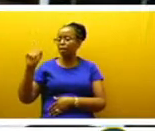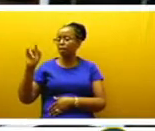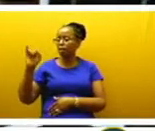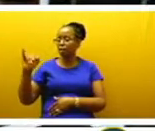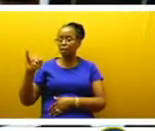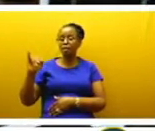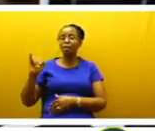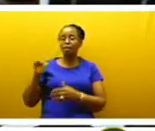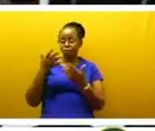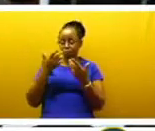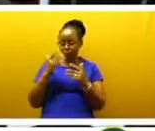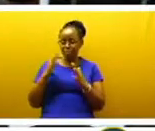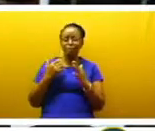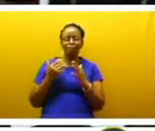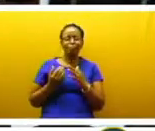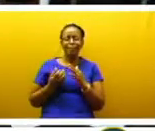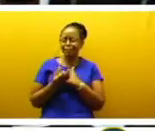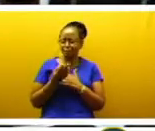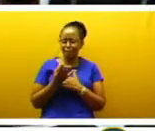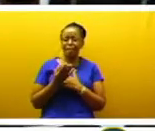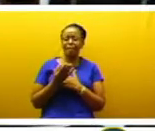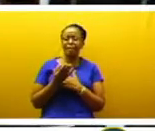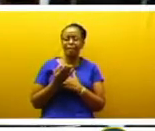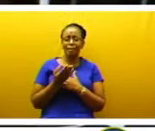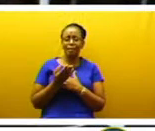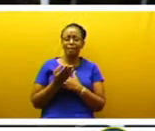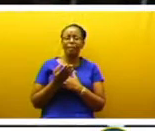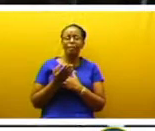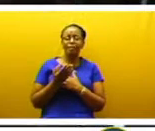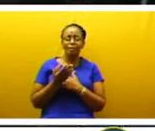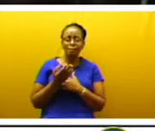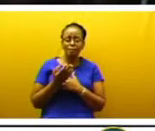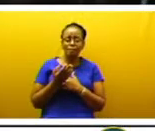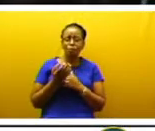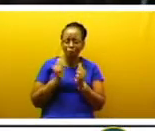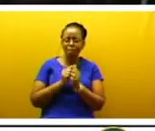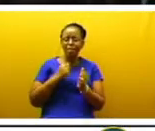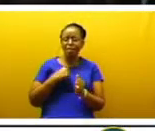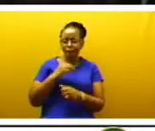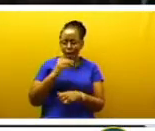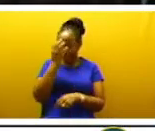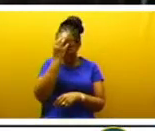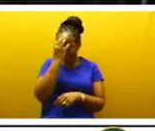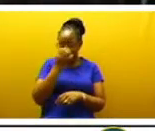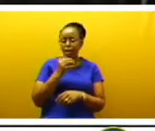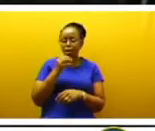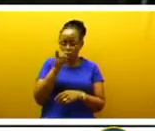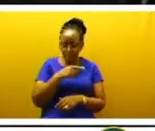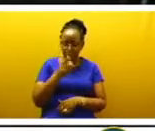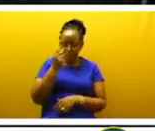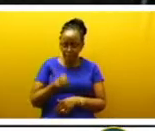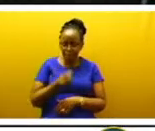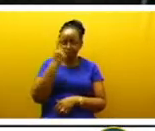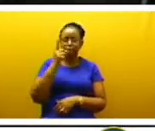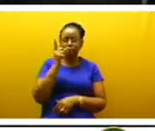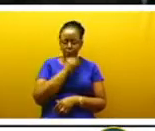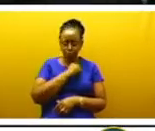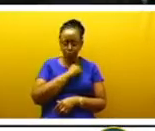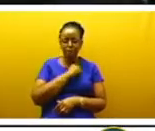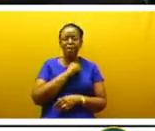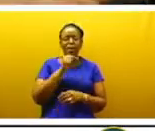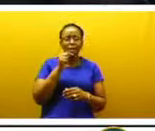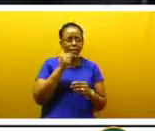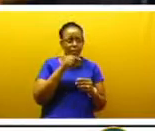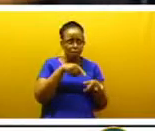perhaps unknowingly, that we now know that the doctrine of necessity has been